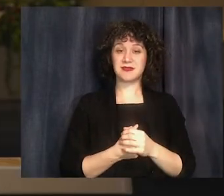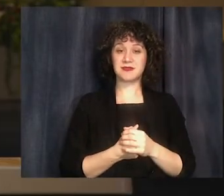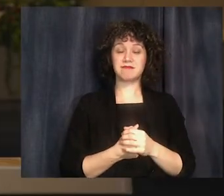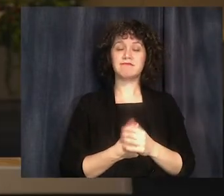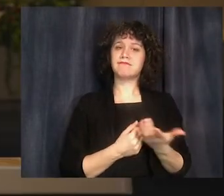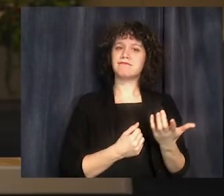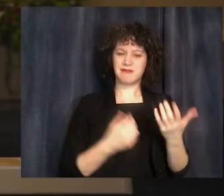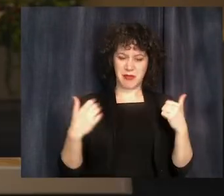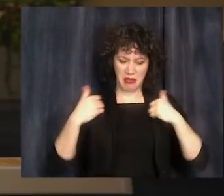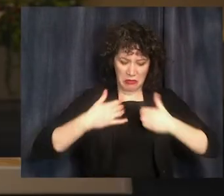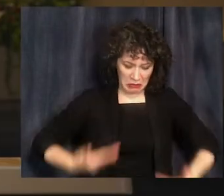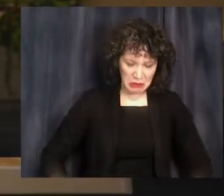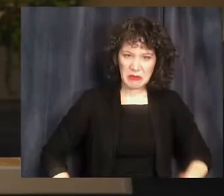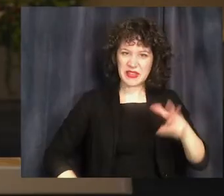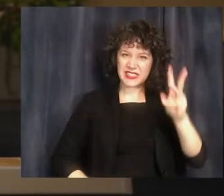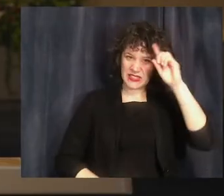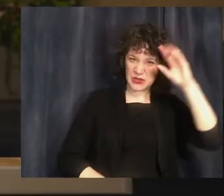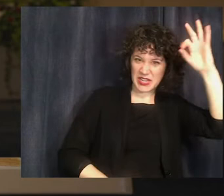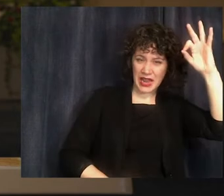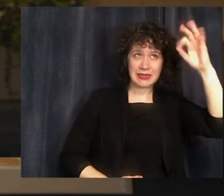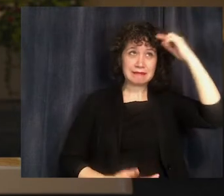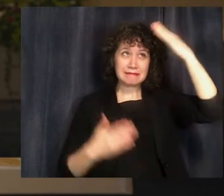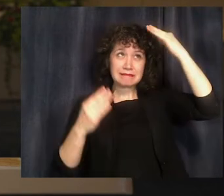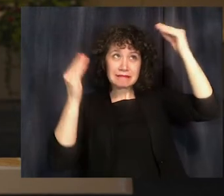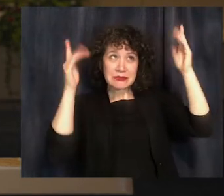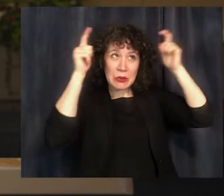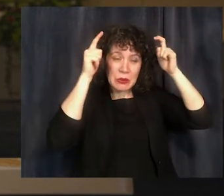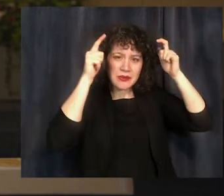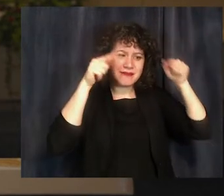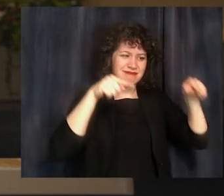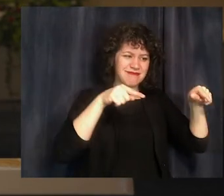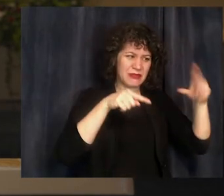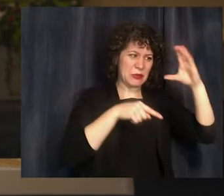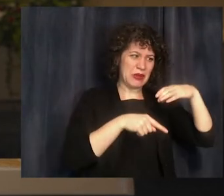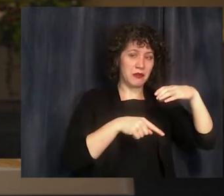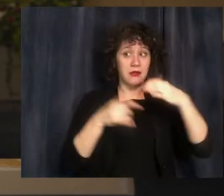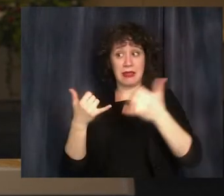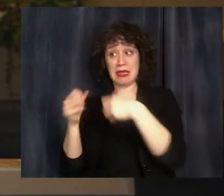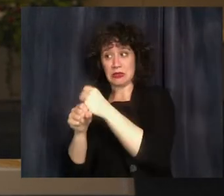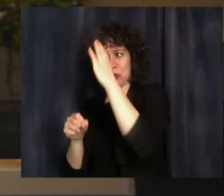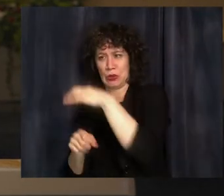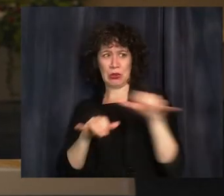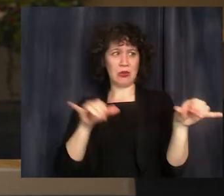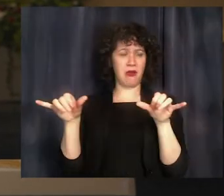Like the 6'9" gown and this little bit too small cap I have on, this year has been weird. Very original joke,